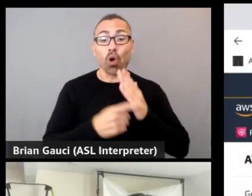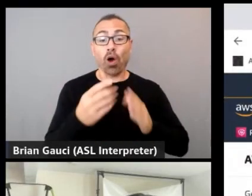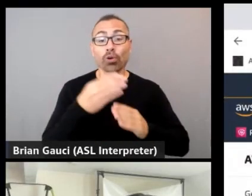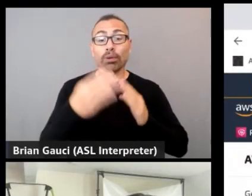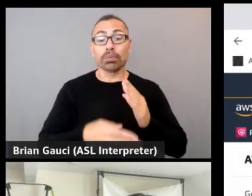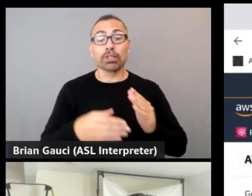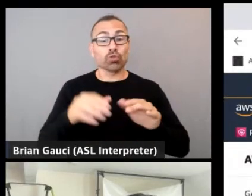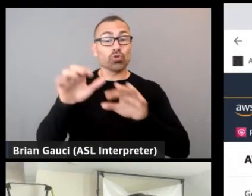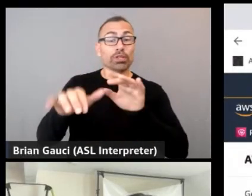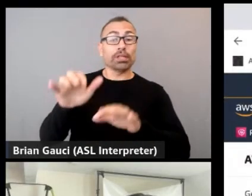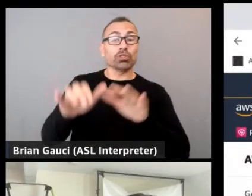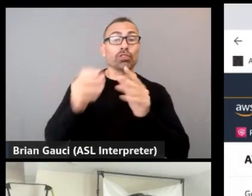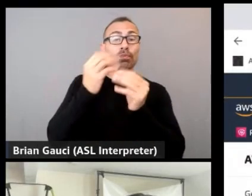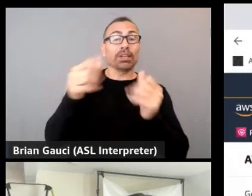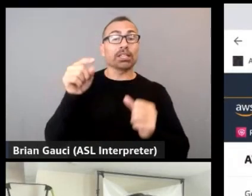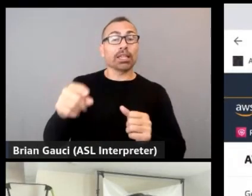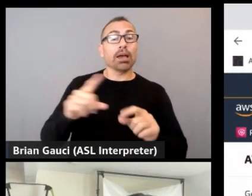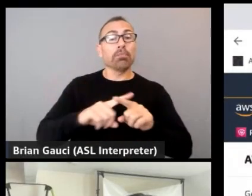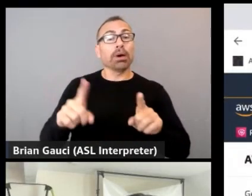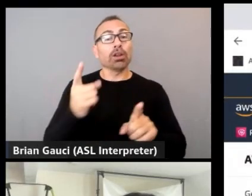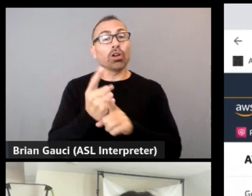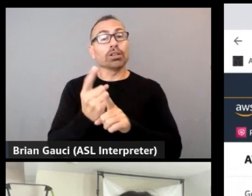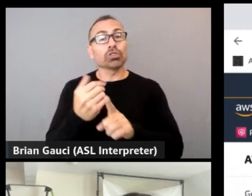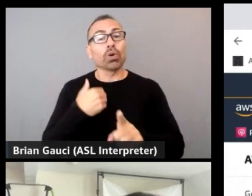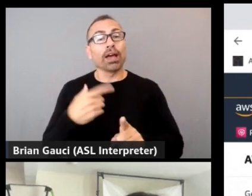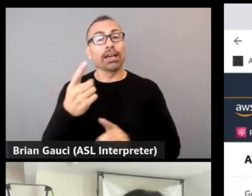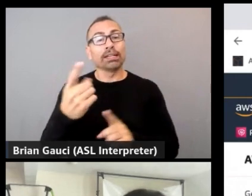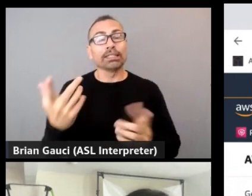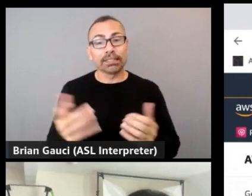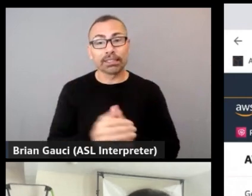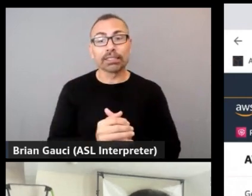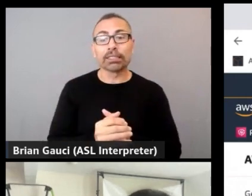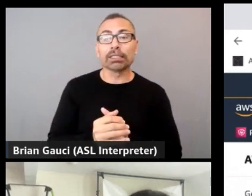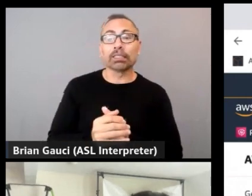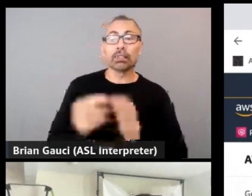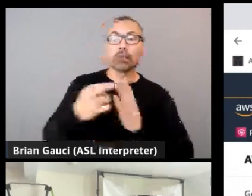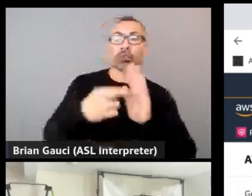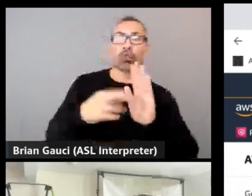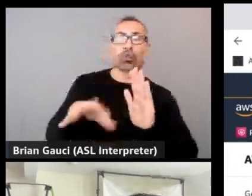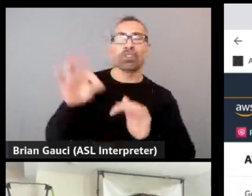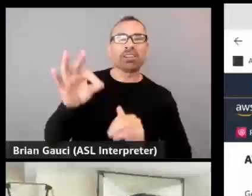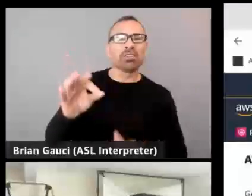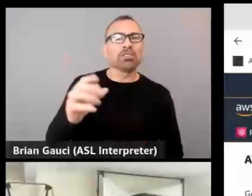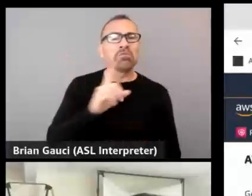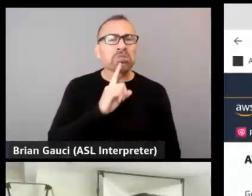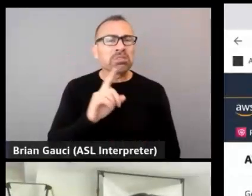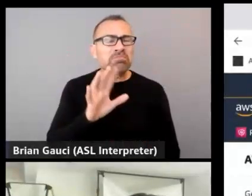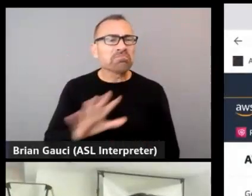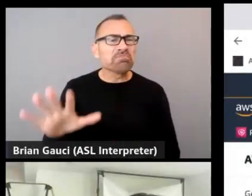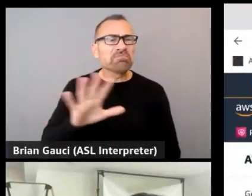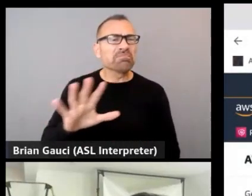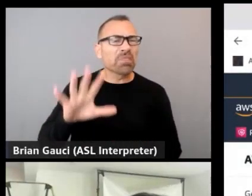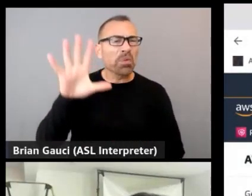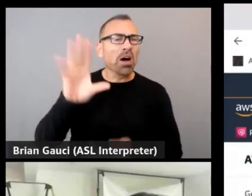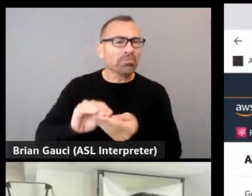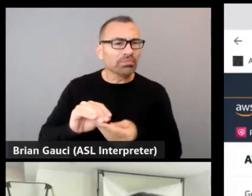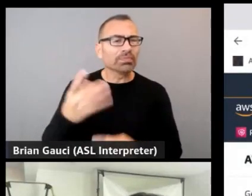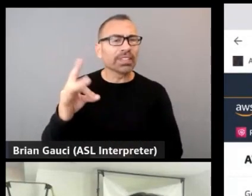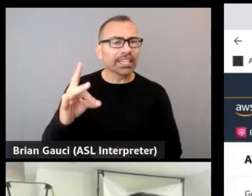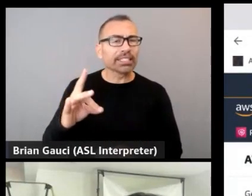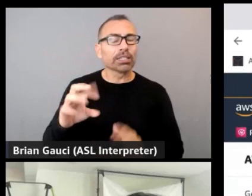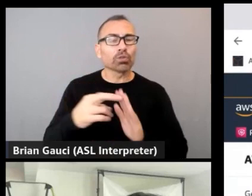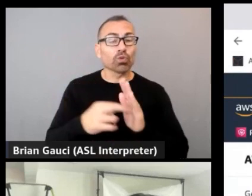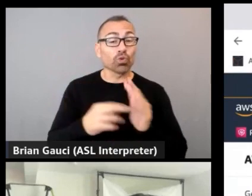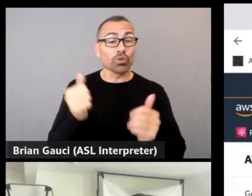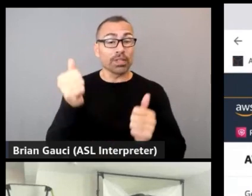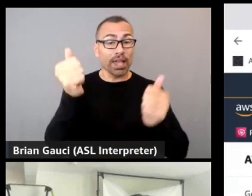But it also has this handy little rules finder. There's about 18 rules, and they're all documented here. They give you